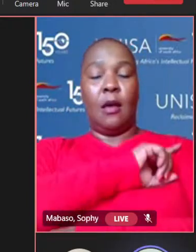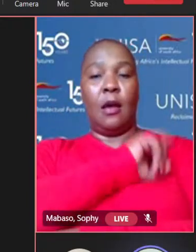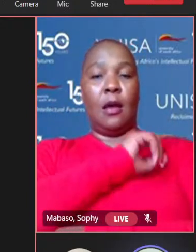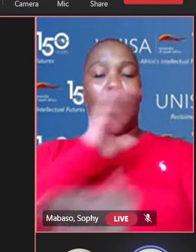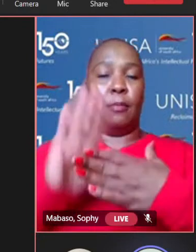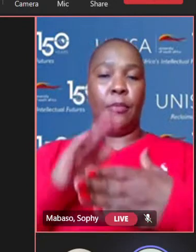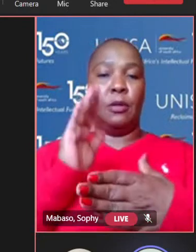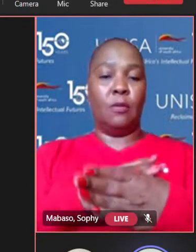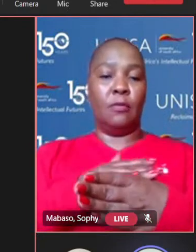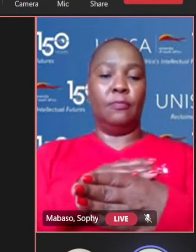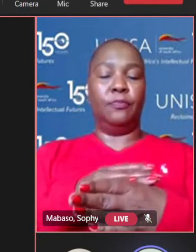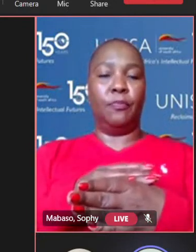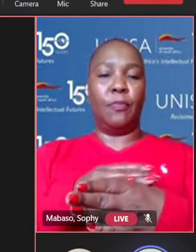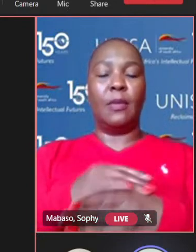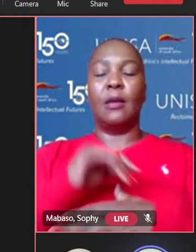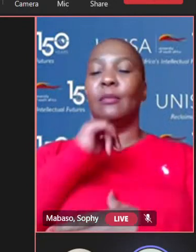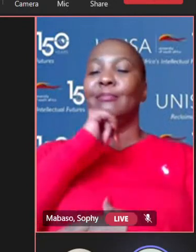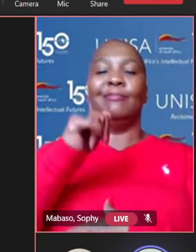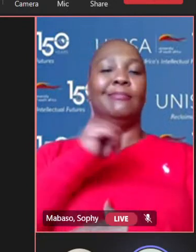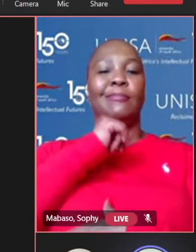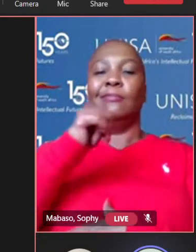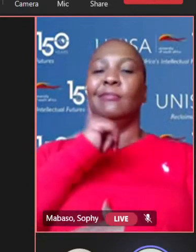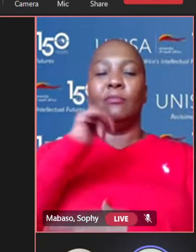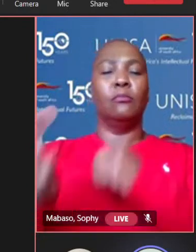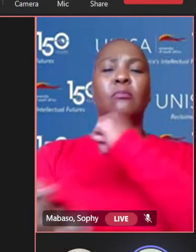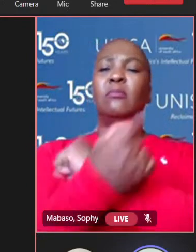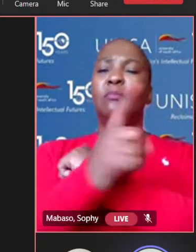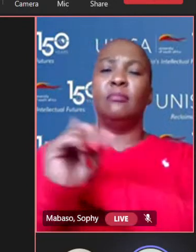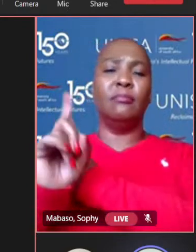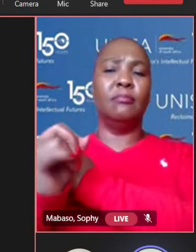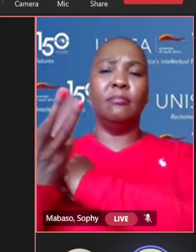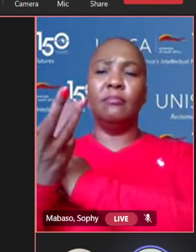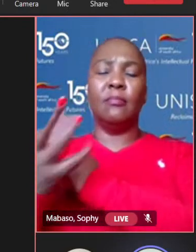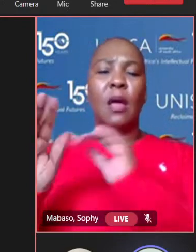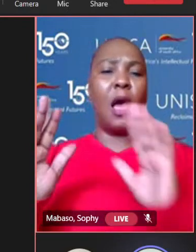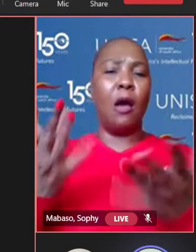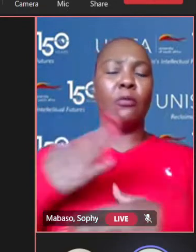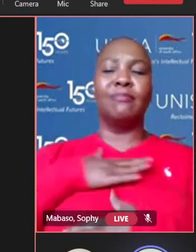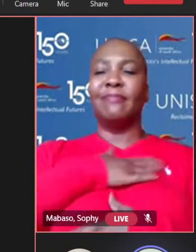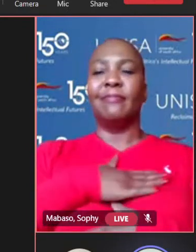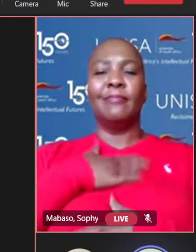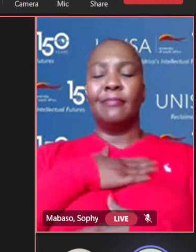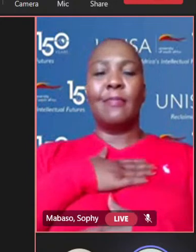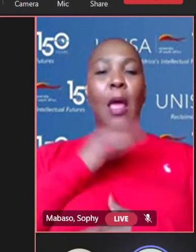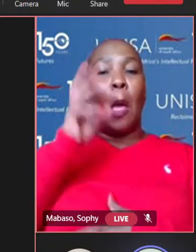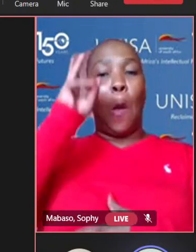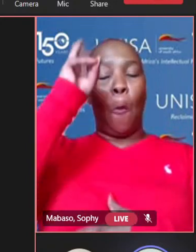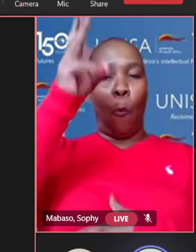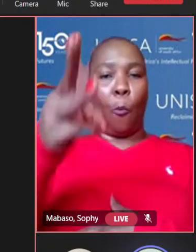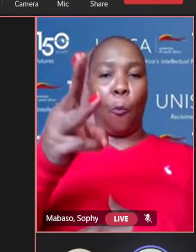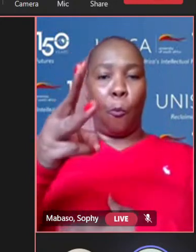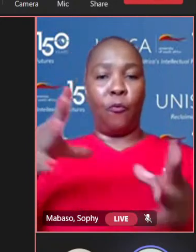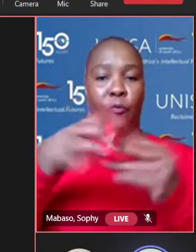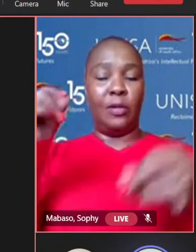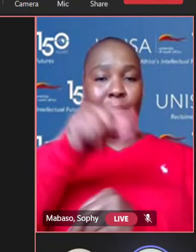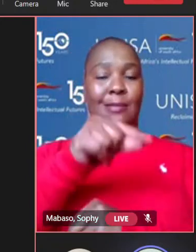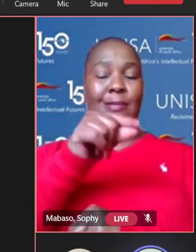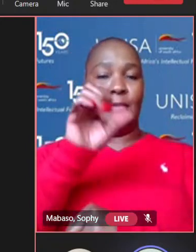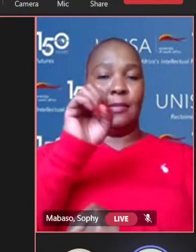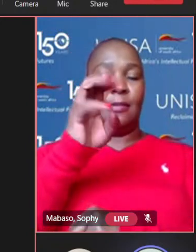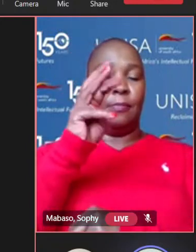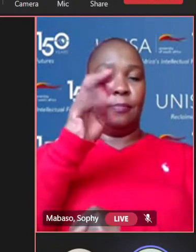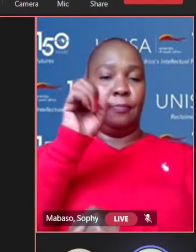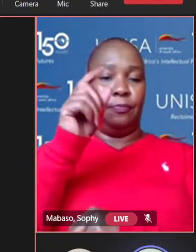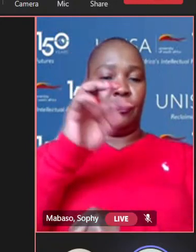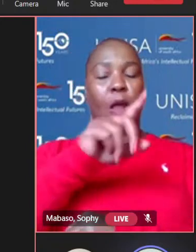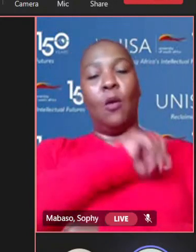this: it does not matter what happens and how I feel, I will get through this semester because of. You